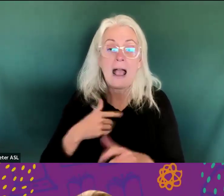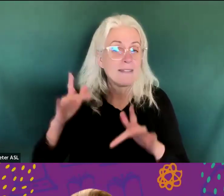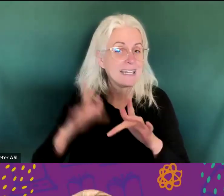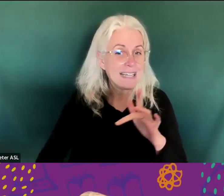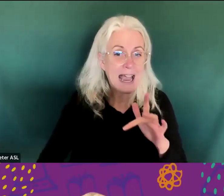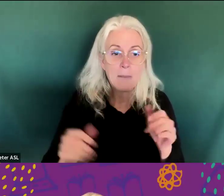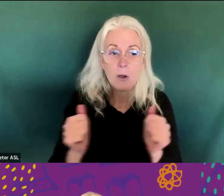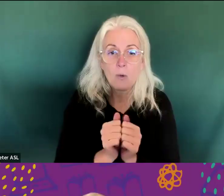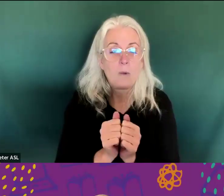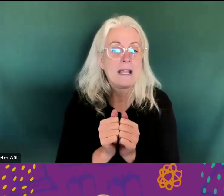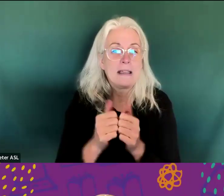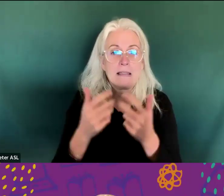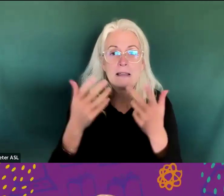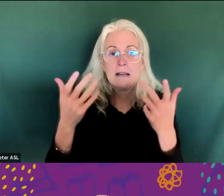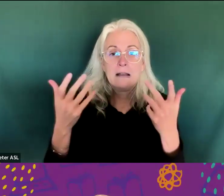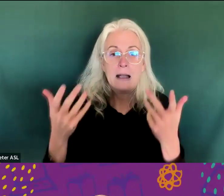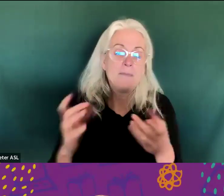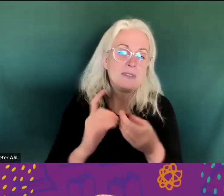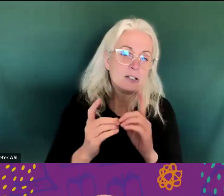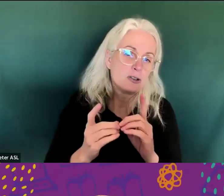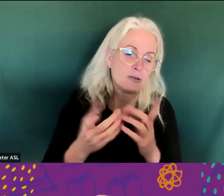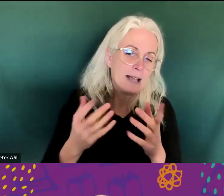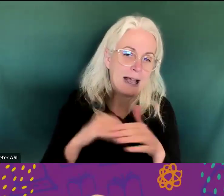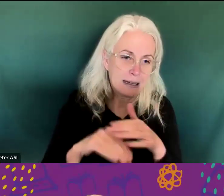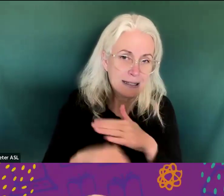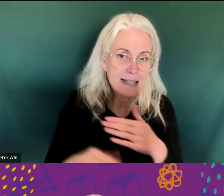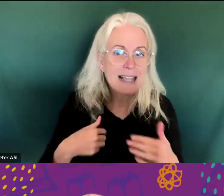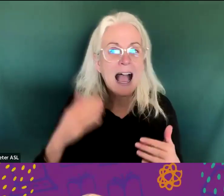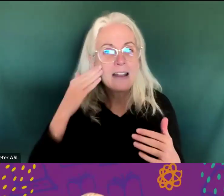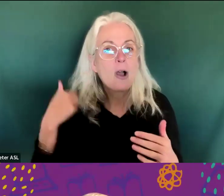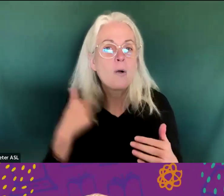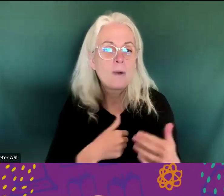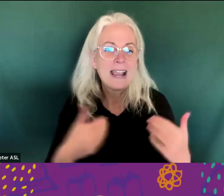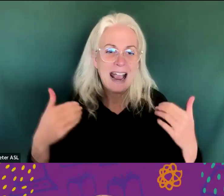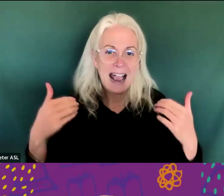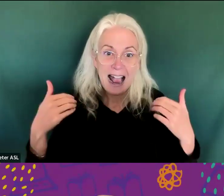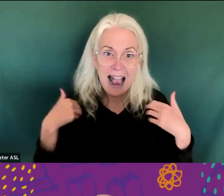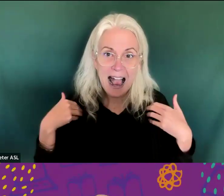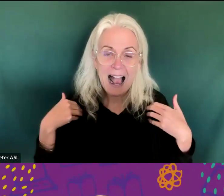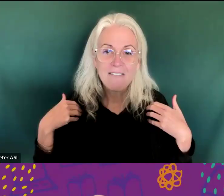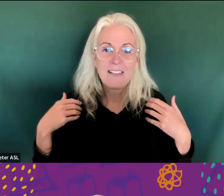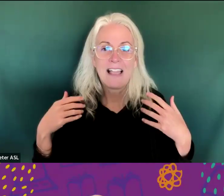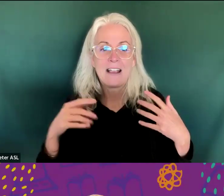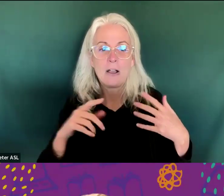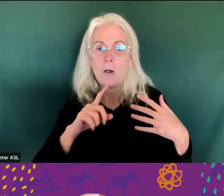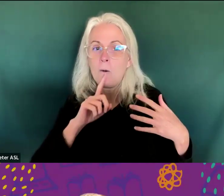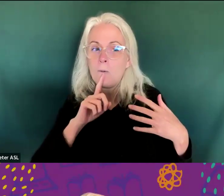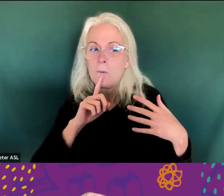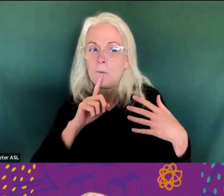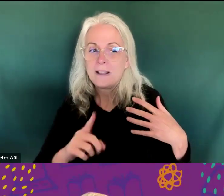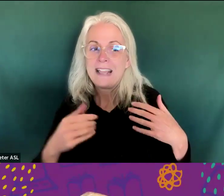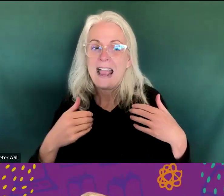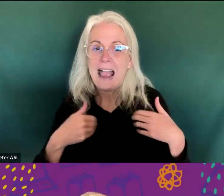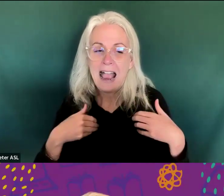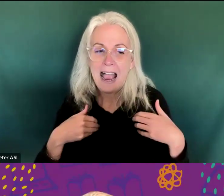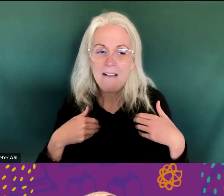a population advantage in LA County, but I'm really proud to see how dark blue our county is and represented in the engagement